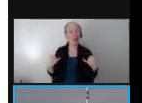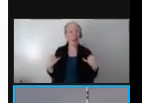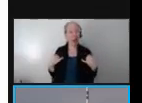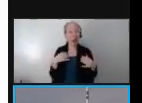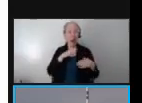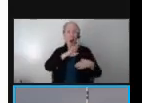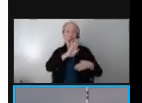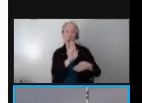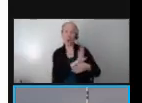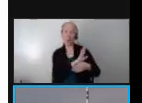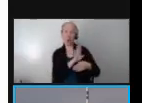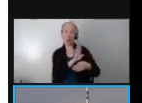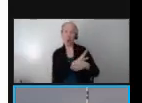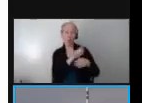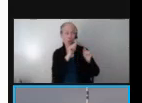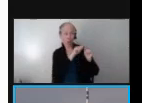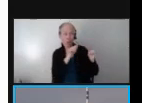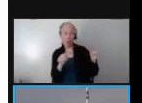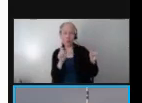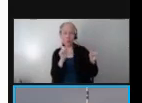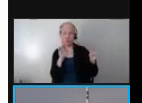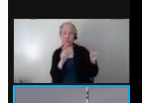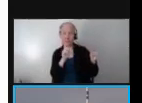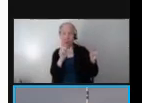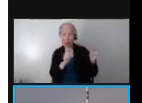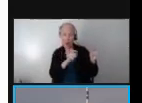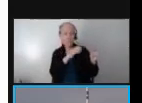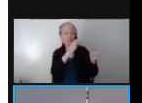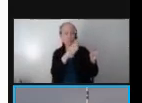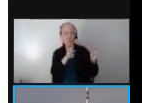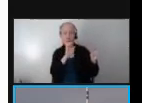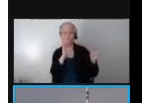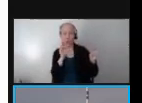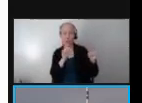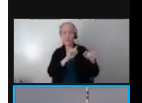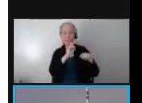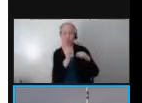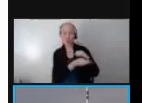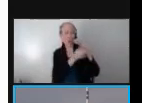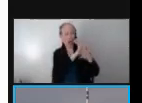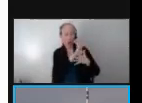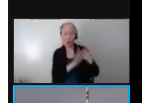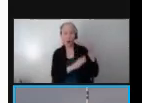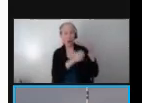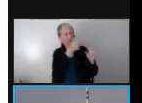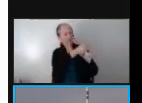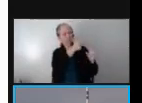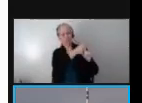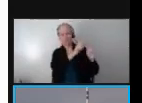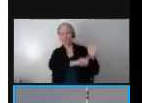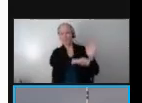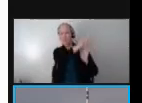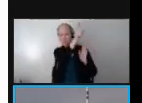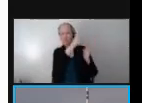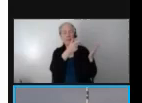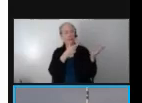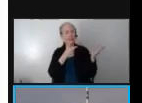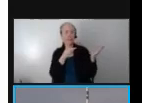spaceflight, where we start to see longer and longer missions, these are the questions that are going to be asked by your women crew